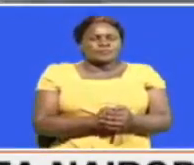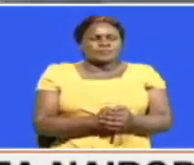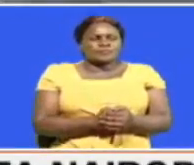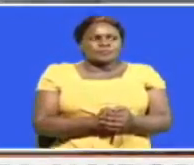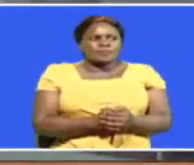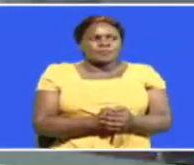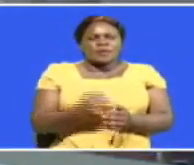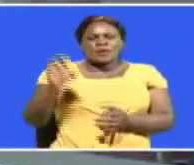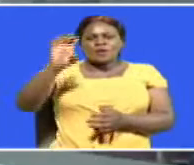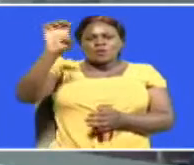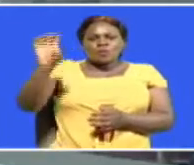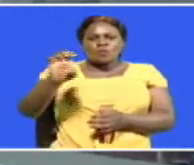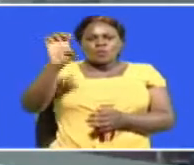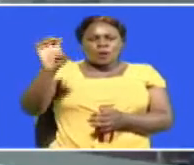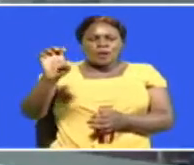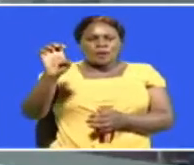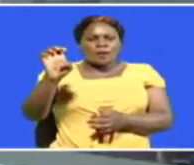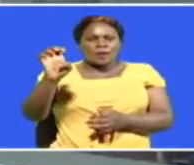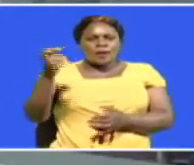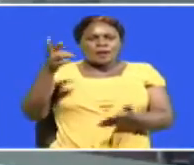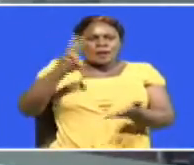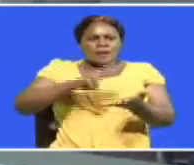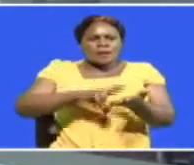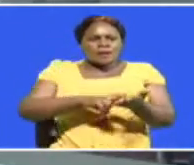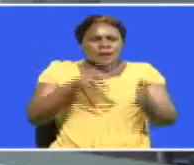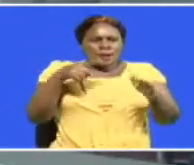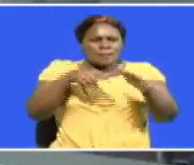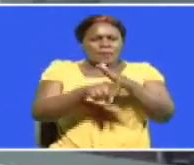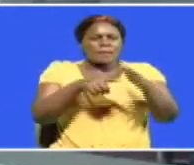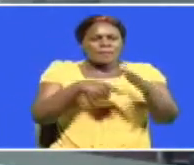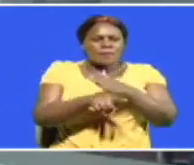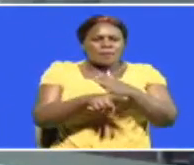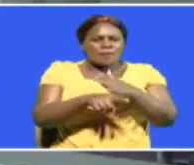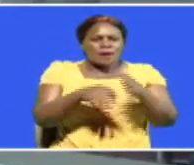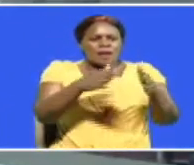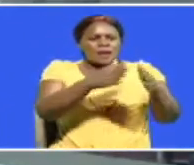Uingereza, licha ya Mohamed Salah kutikisha nyavu mara mbili Liverpool, walazimika